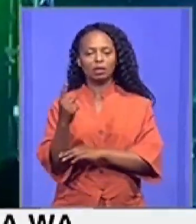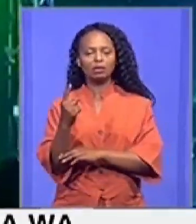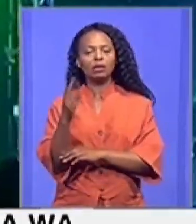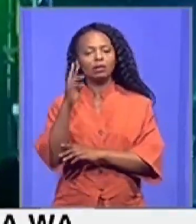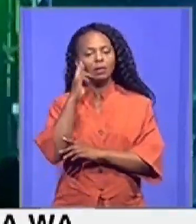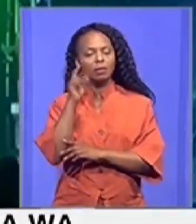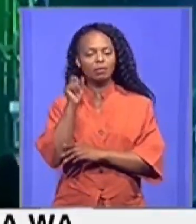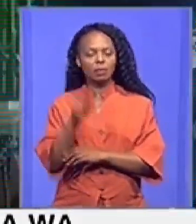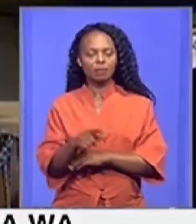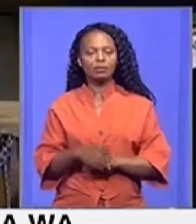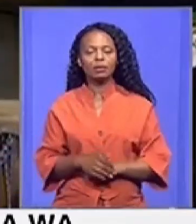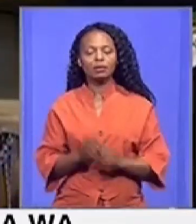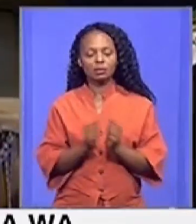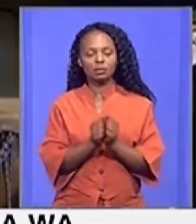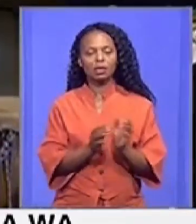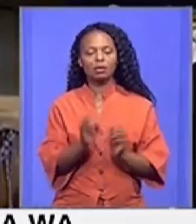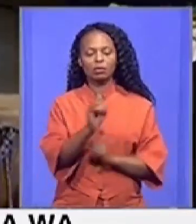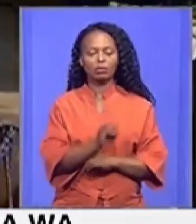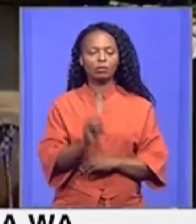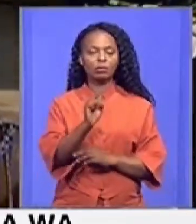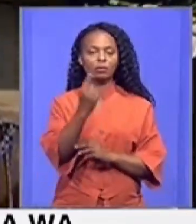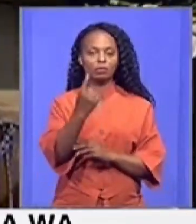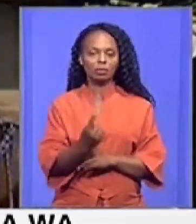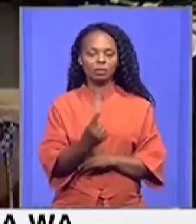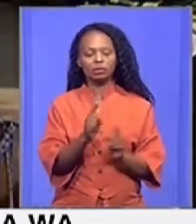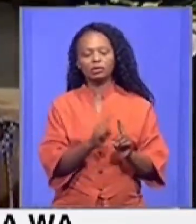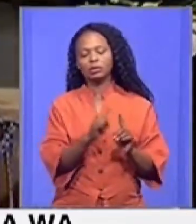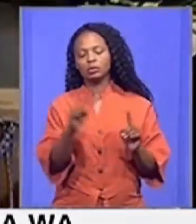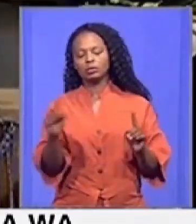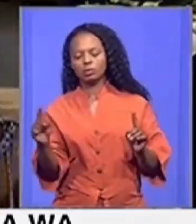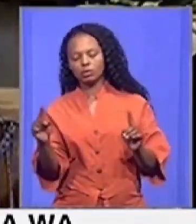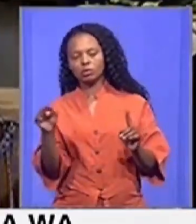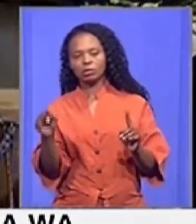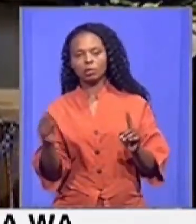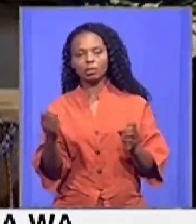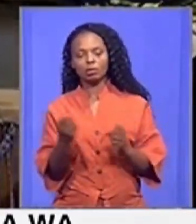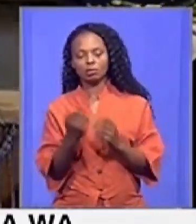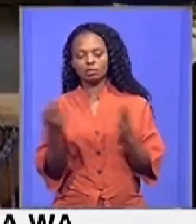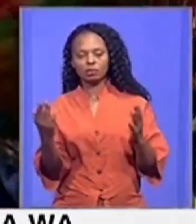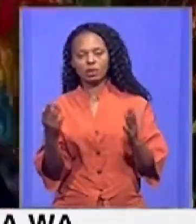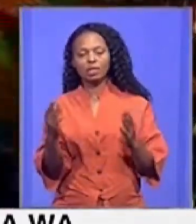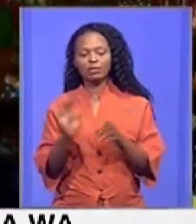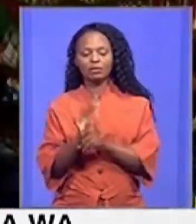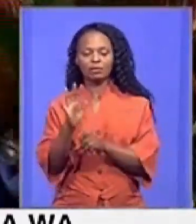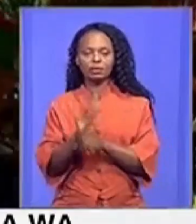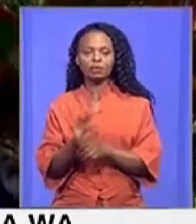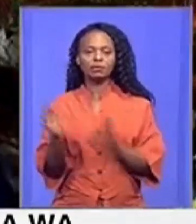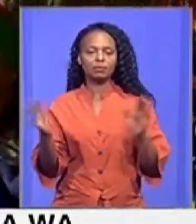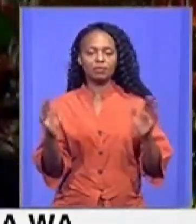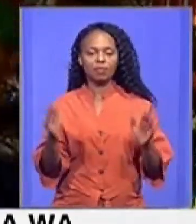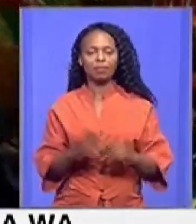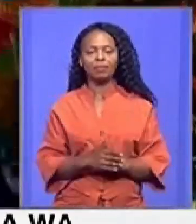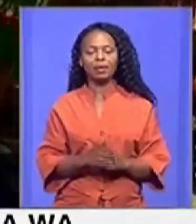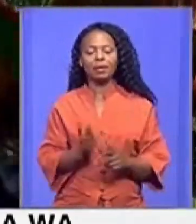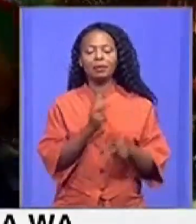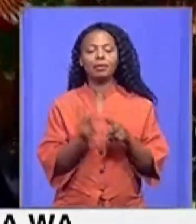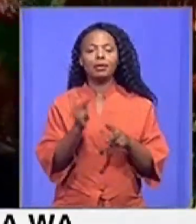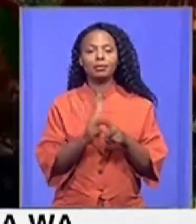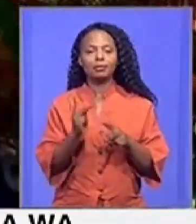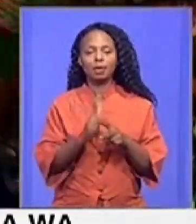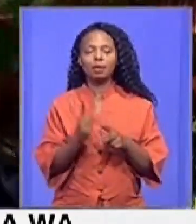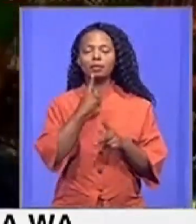ha Mphalane e hlola letsatsi ho fihlela ha e hlola a 15. Bahlophisi ba tshepisa mokete o